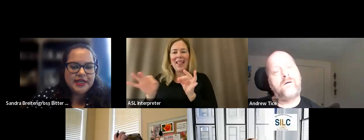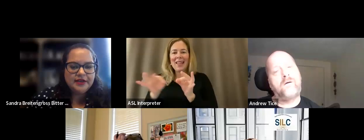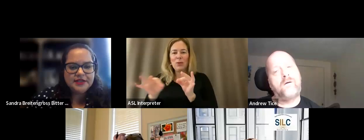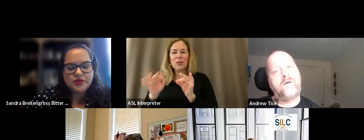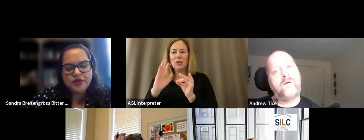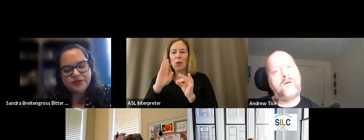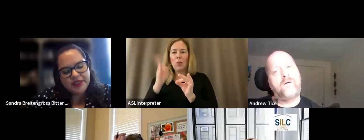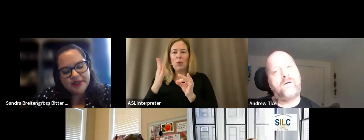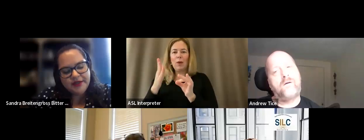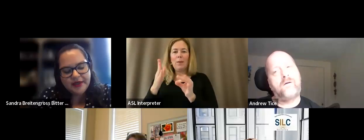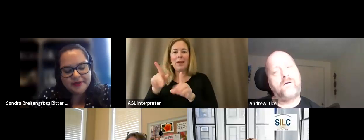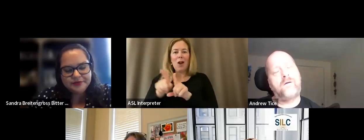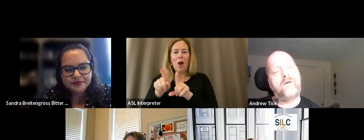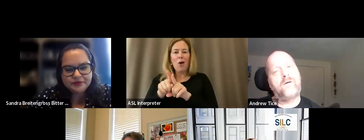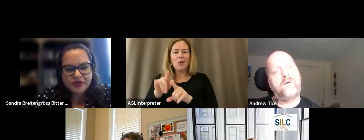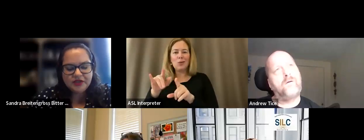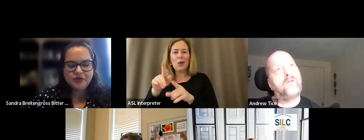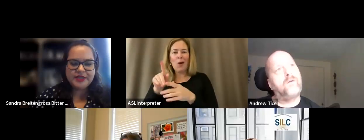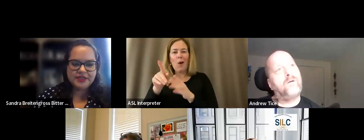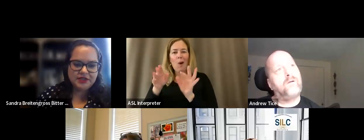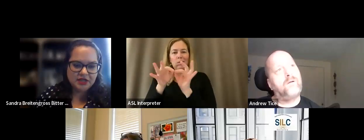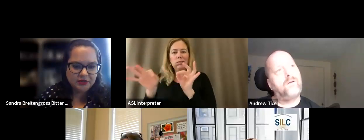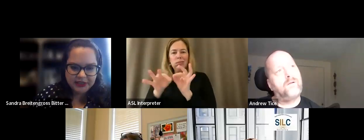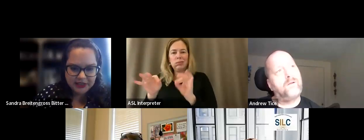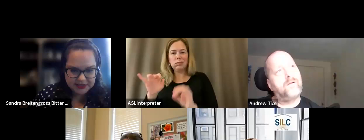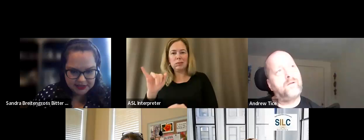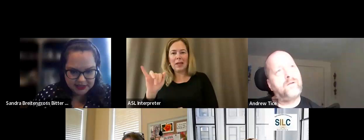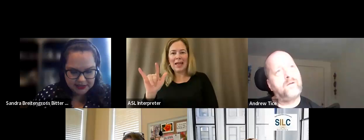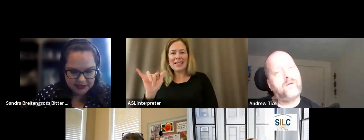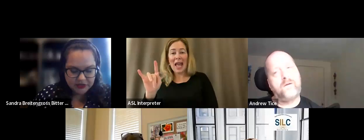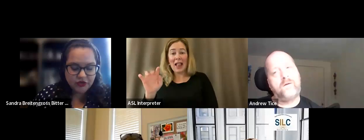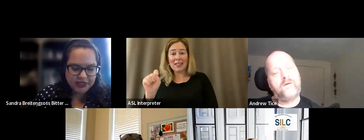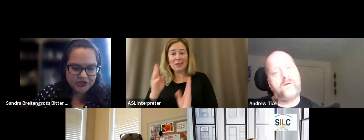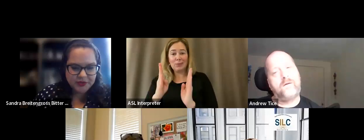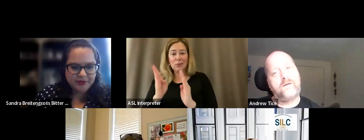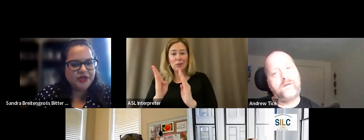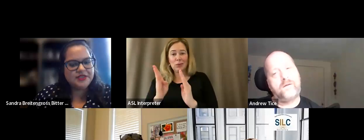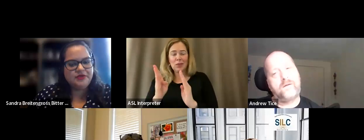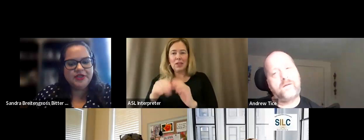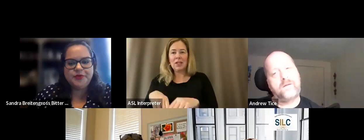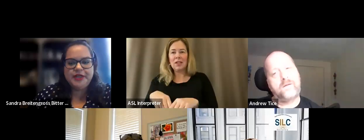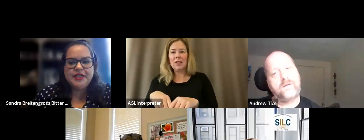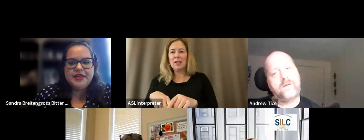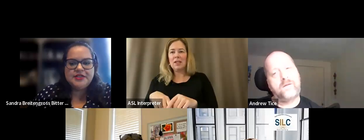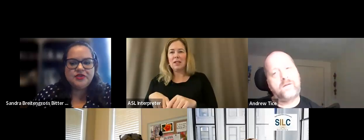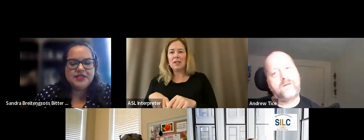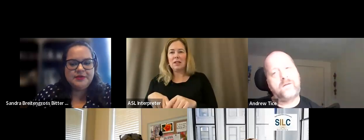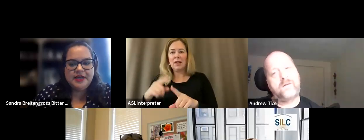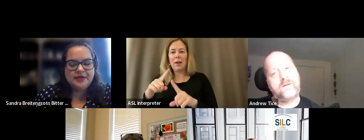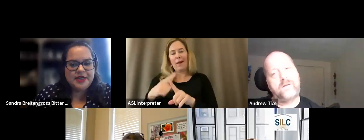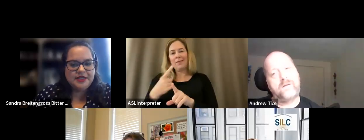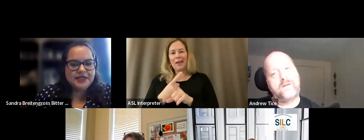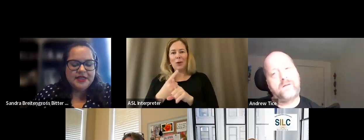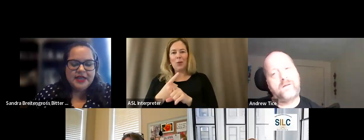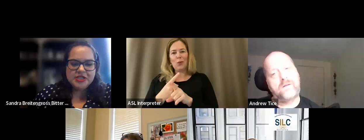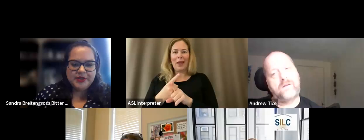in italics, while the rest of the document is in the instrument part is in regular print. So just keep that